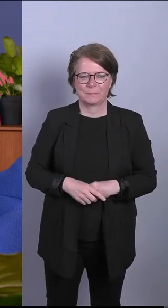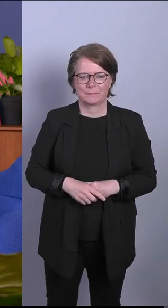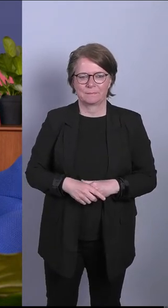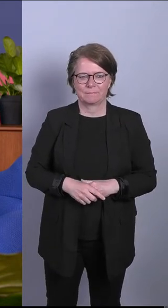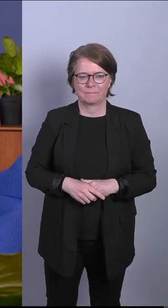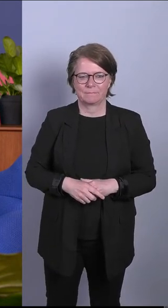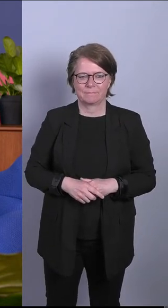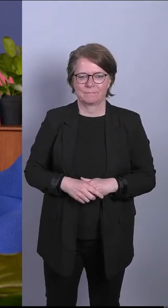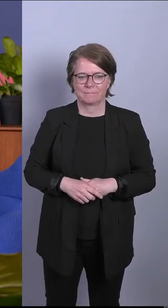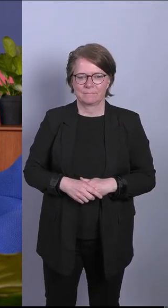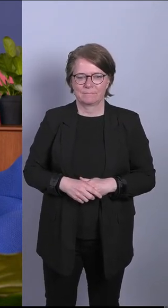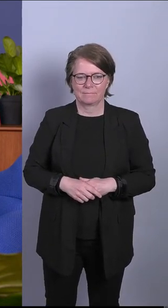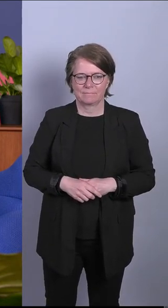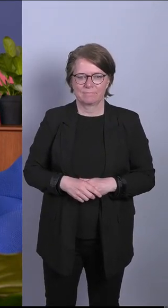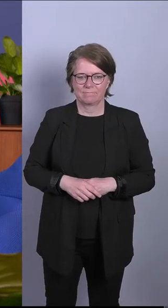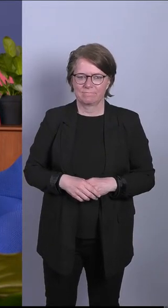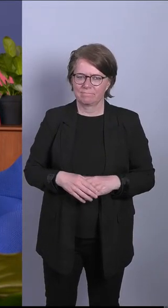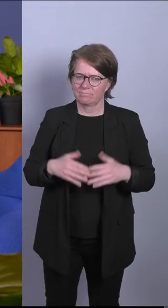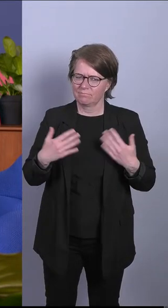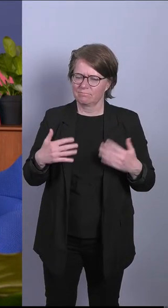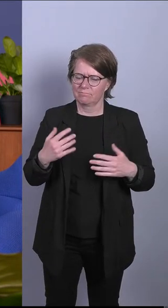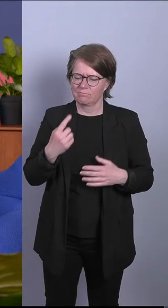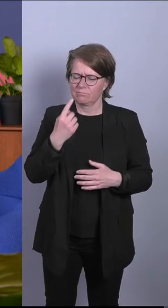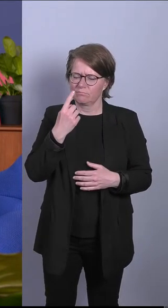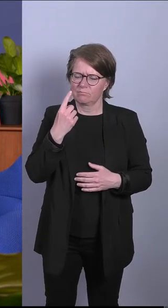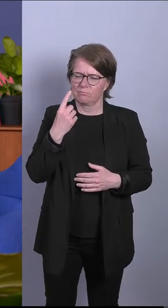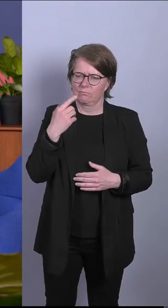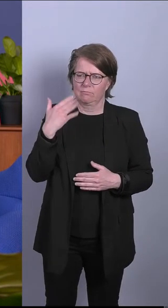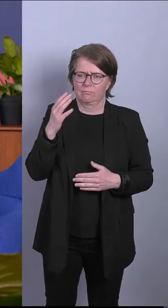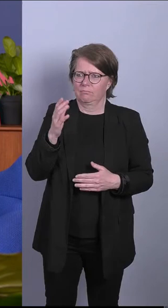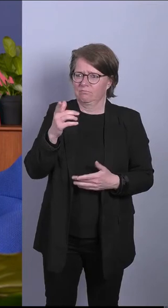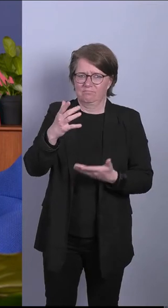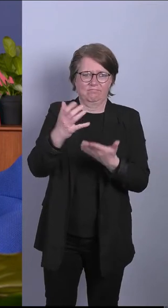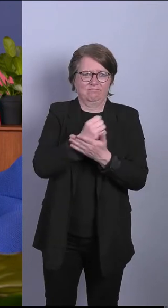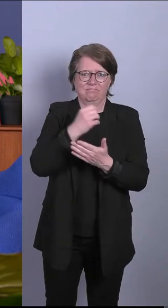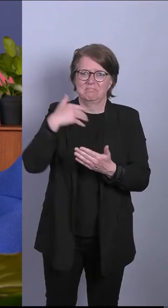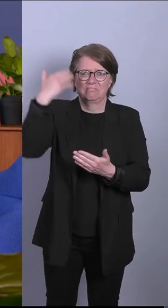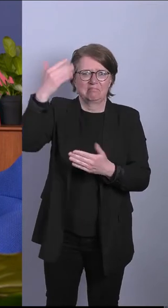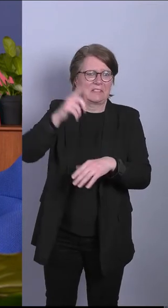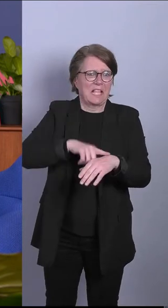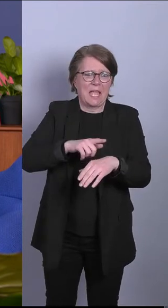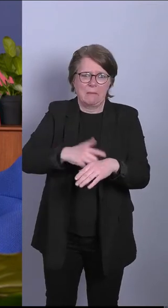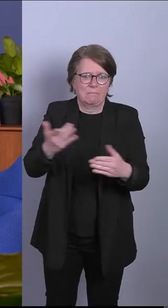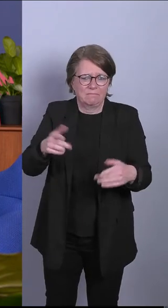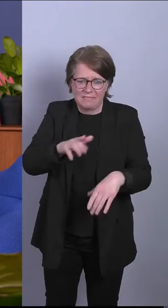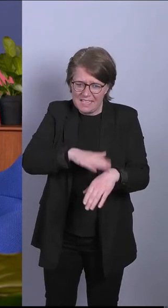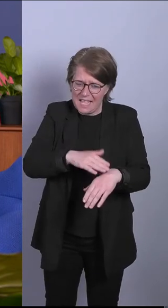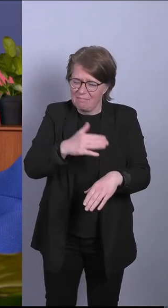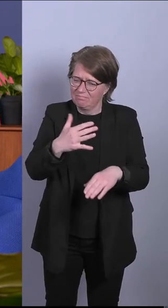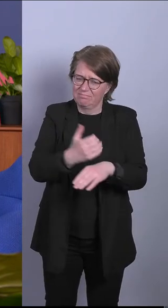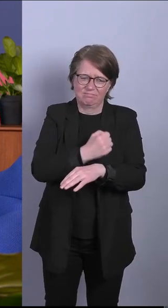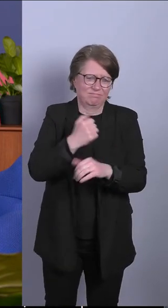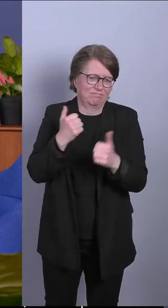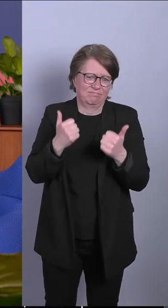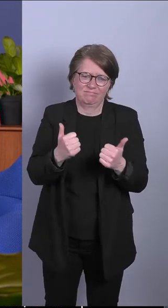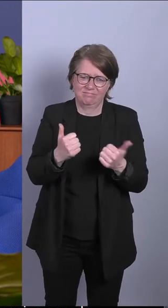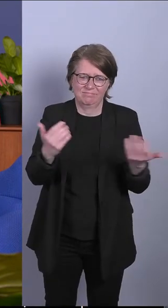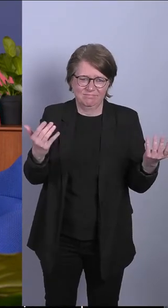opportunity to be a part of something like this, have a positive influence, feel like a winner, and celebrate together in this iconic